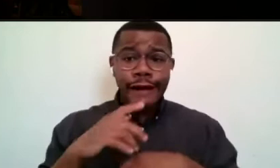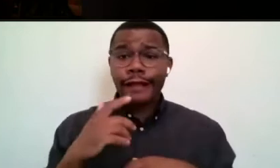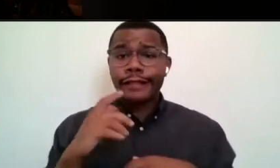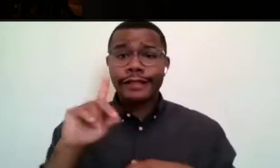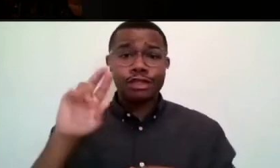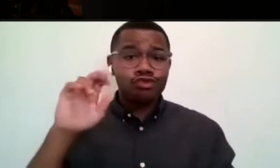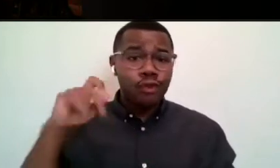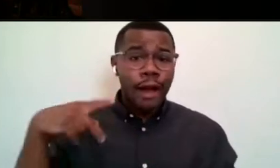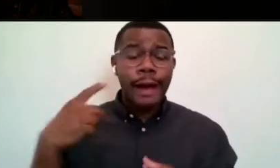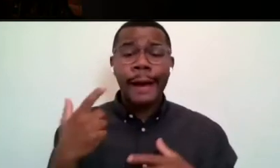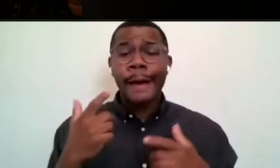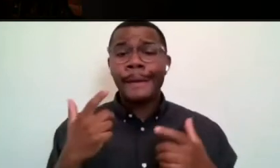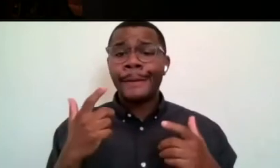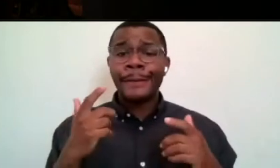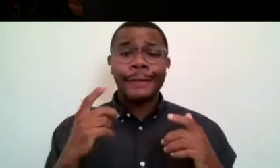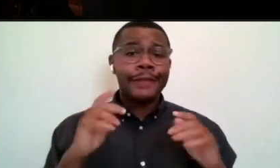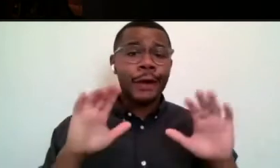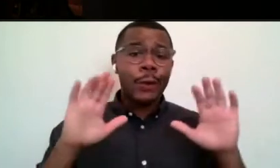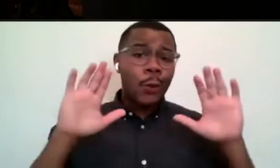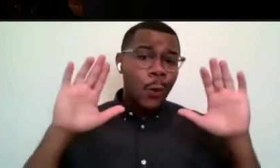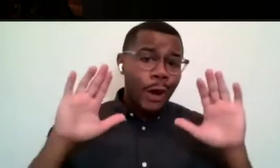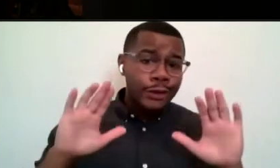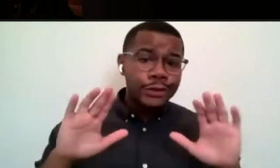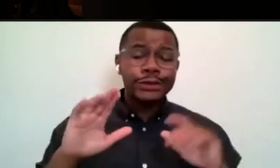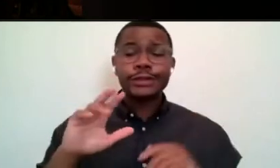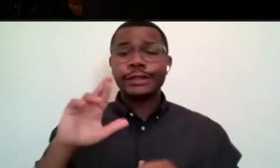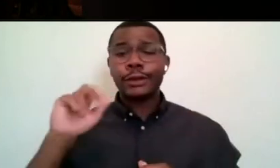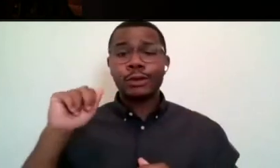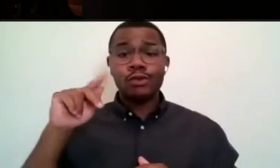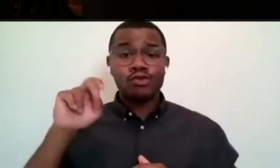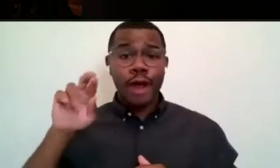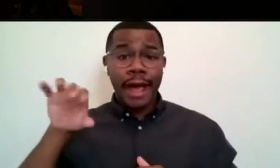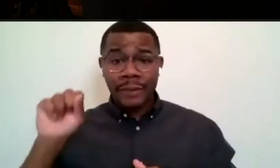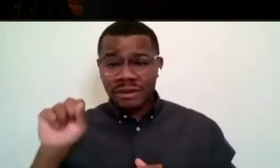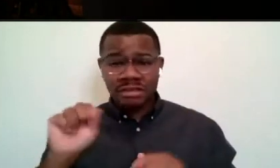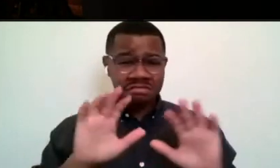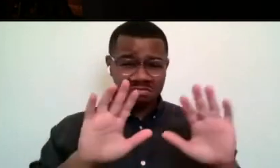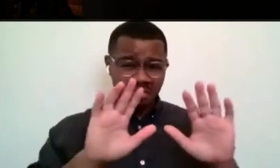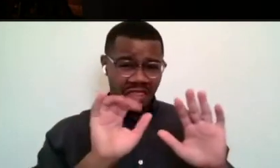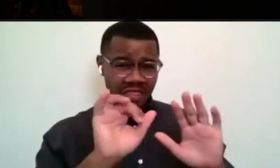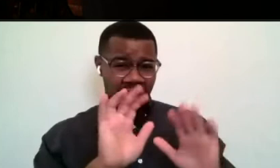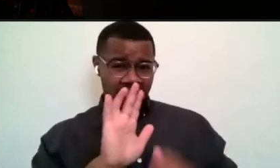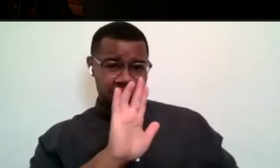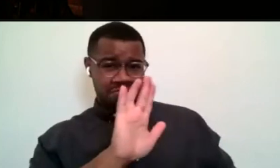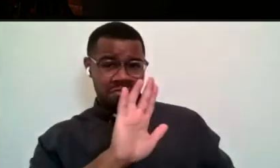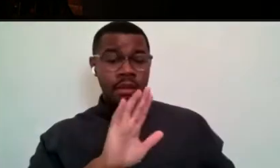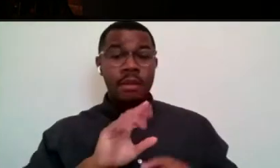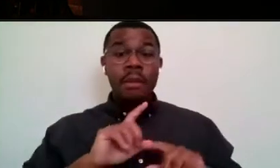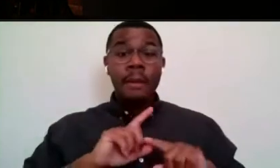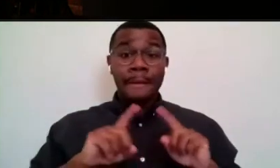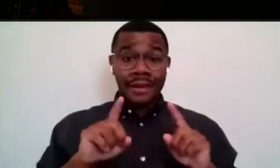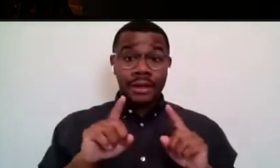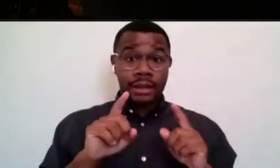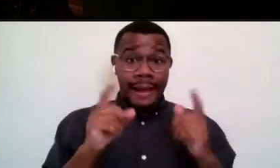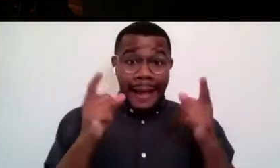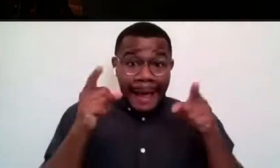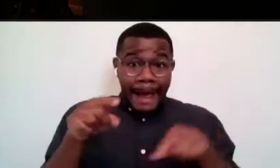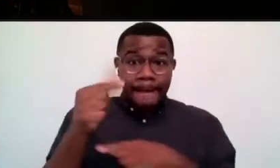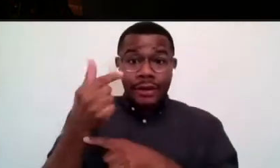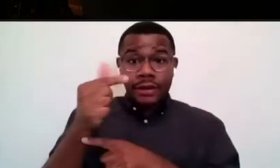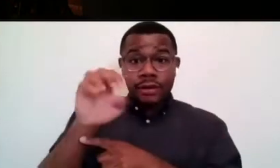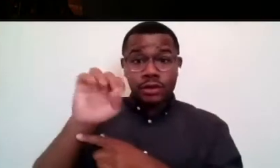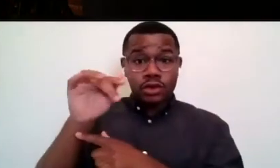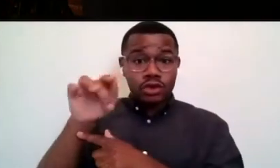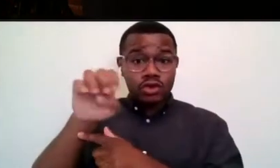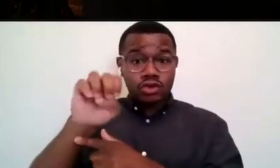know it, and all this, you know, they know all this stuff. But when that happened, when they were calling me from across the country saying,